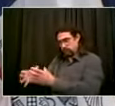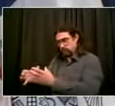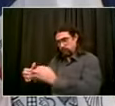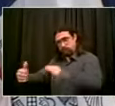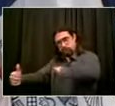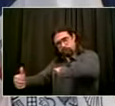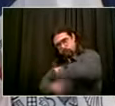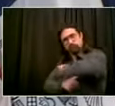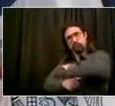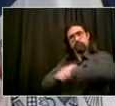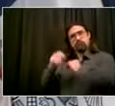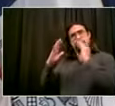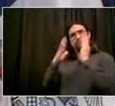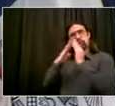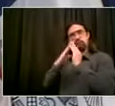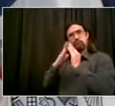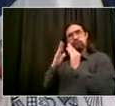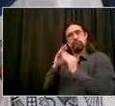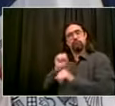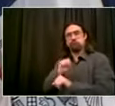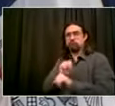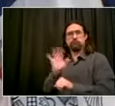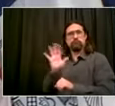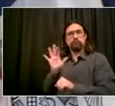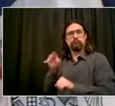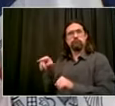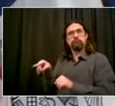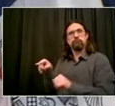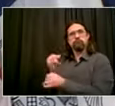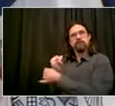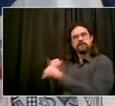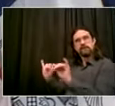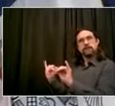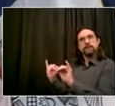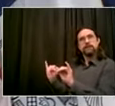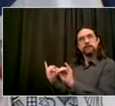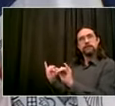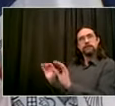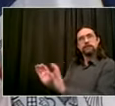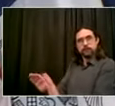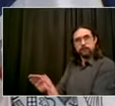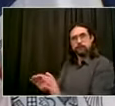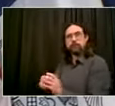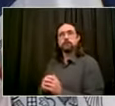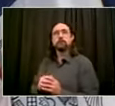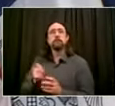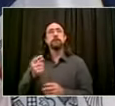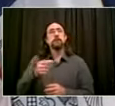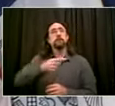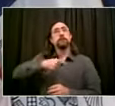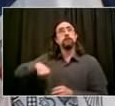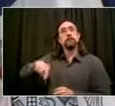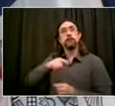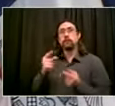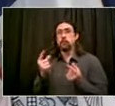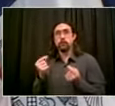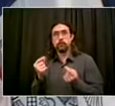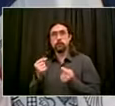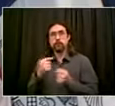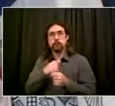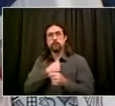created a public nonprofit approach that really improved the work of